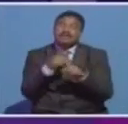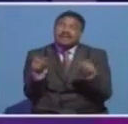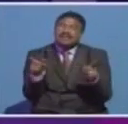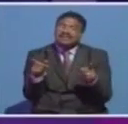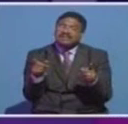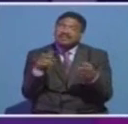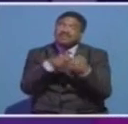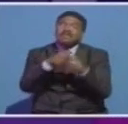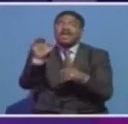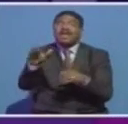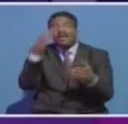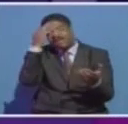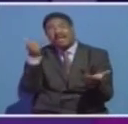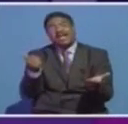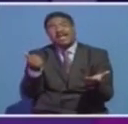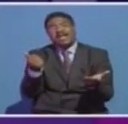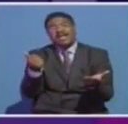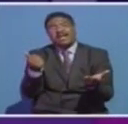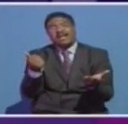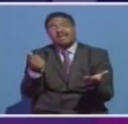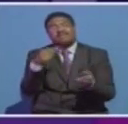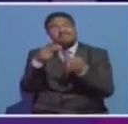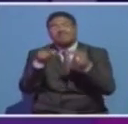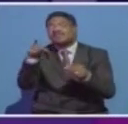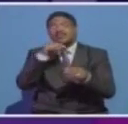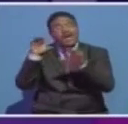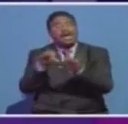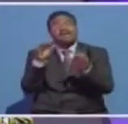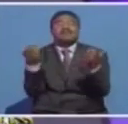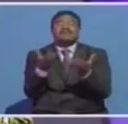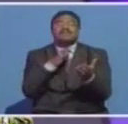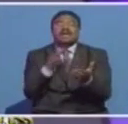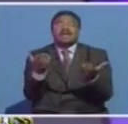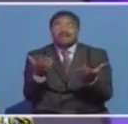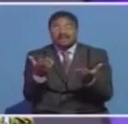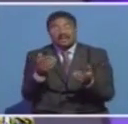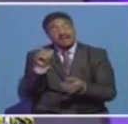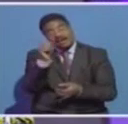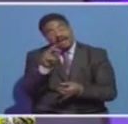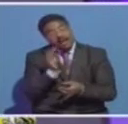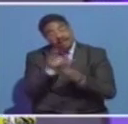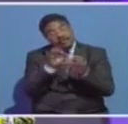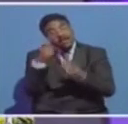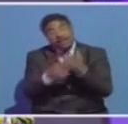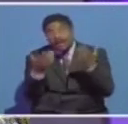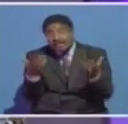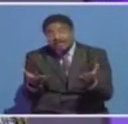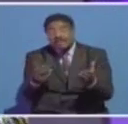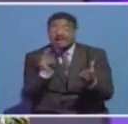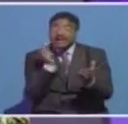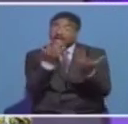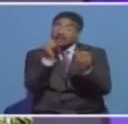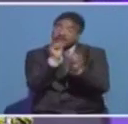The reason is that there's lack of supervision. Meaning we are more reactive. We are, but what we're trying to do is that we need to strengthen